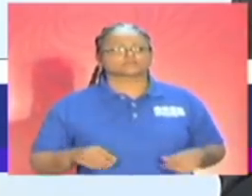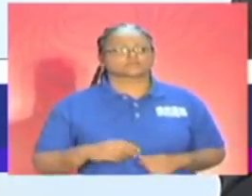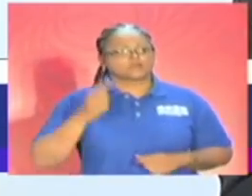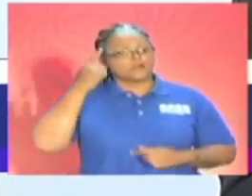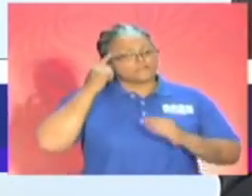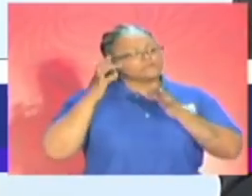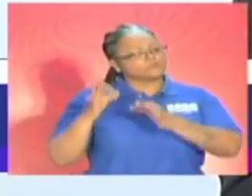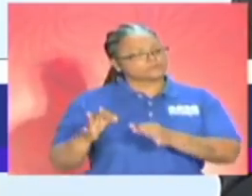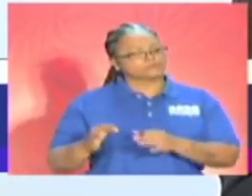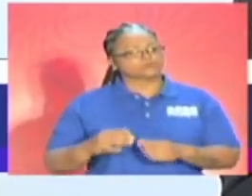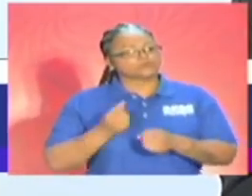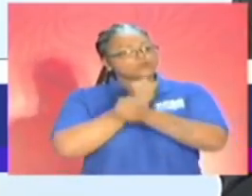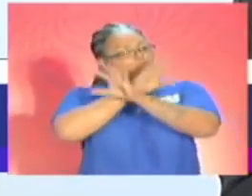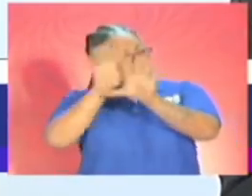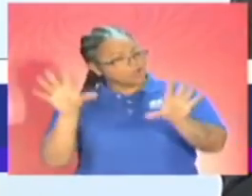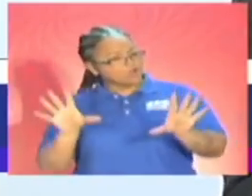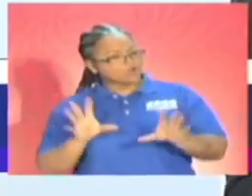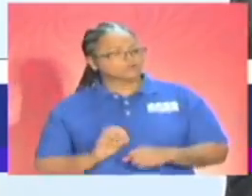the new evidence before us.